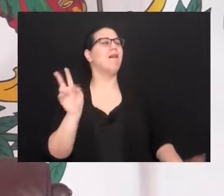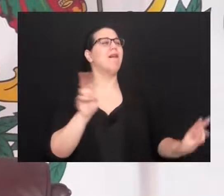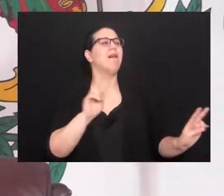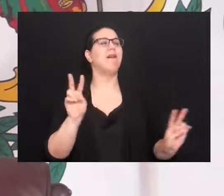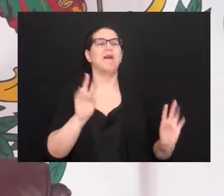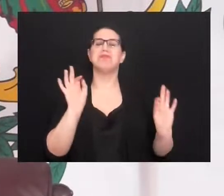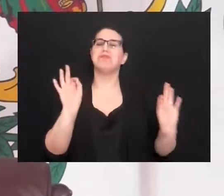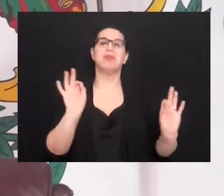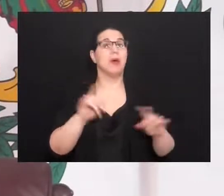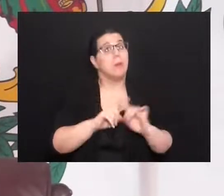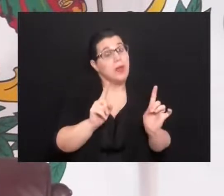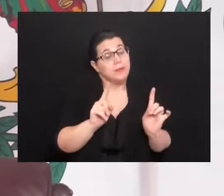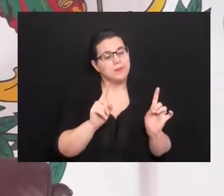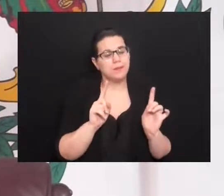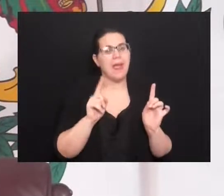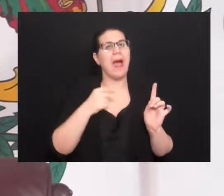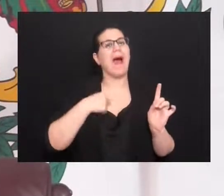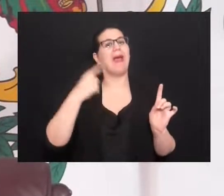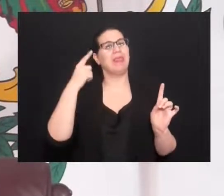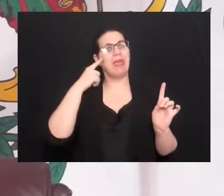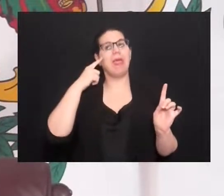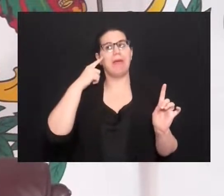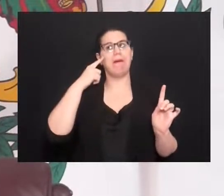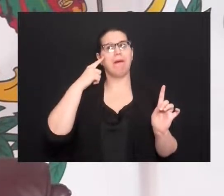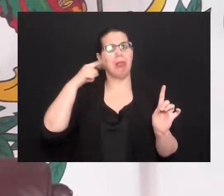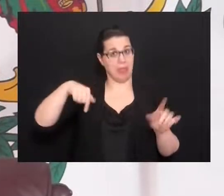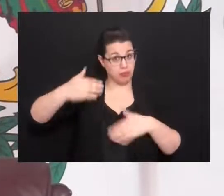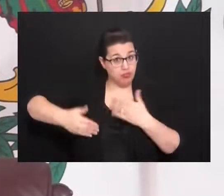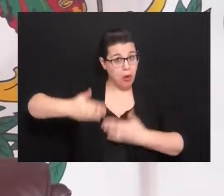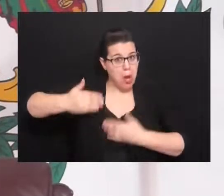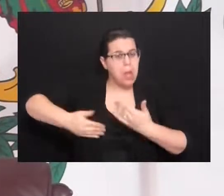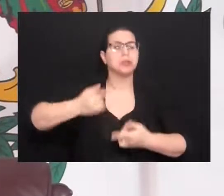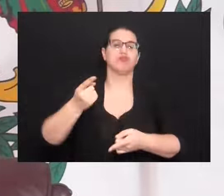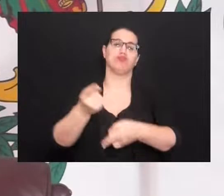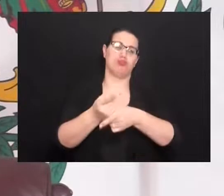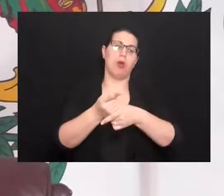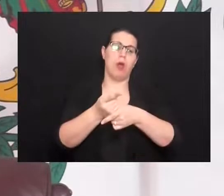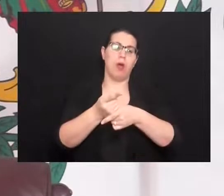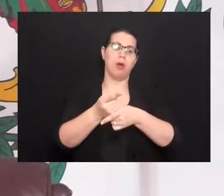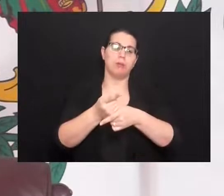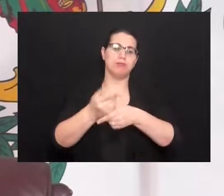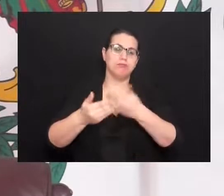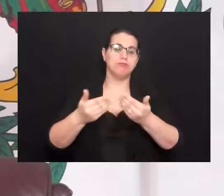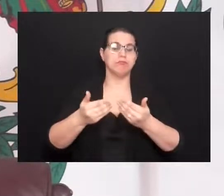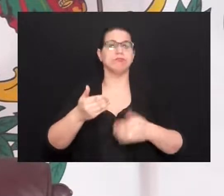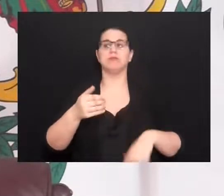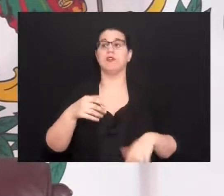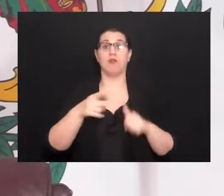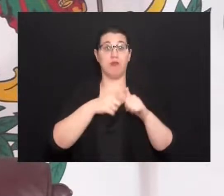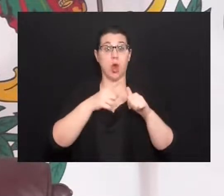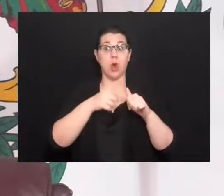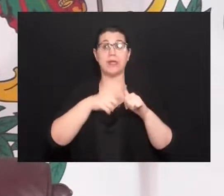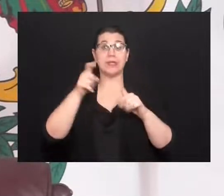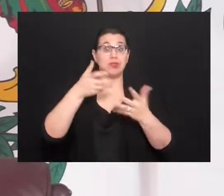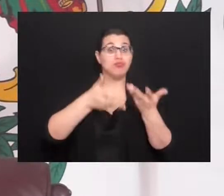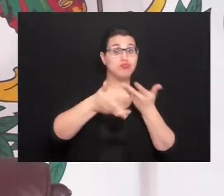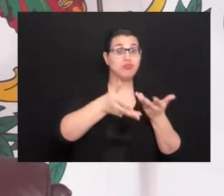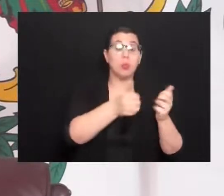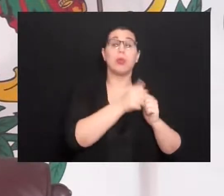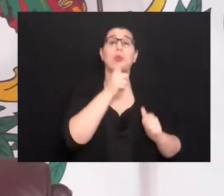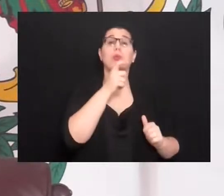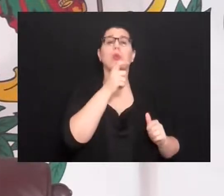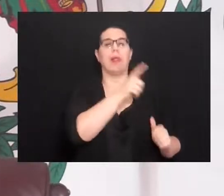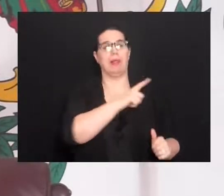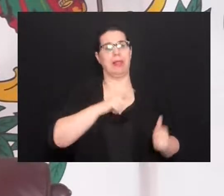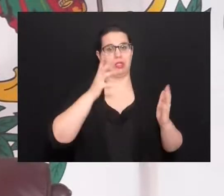think the process is going the correct way. I think first of all, the interaction needs to be with the legislature. I need to be